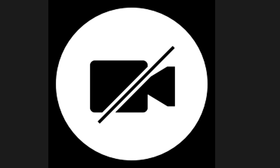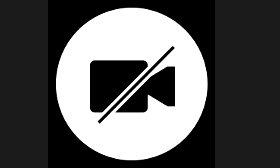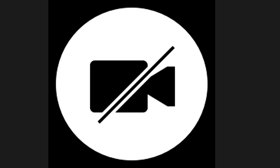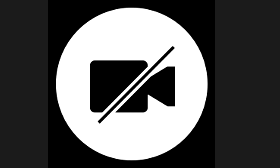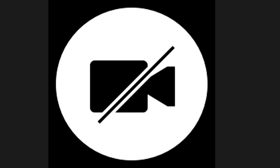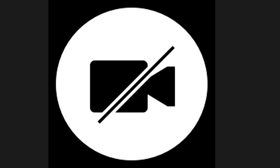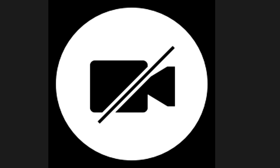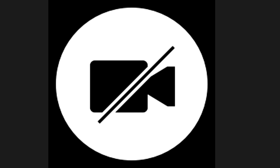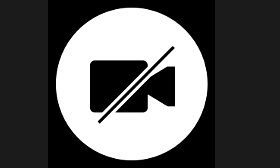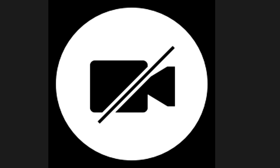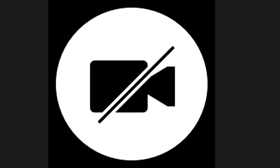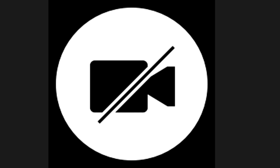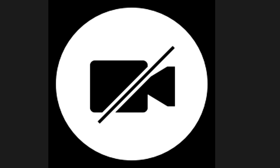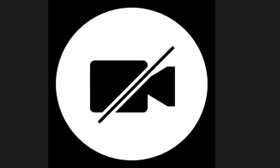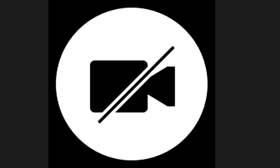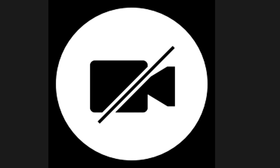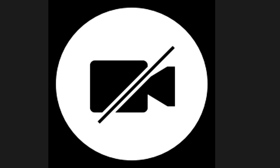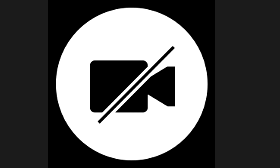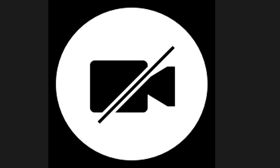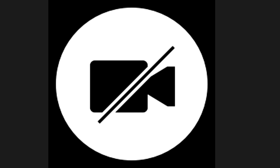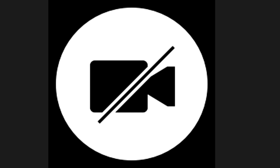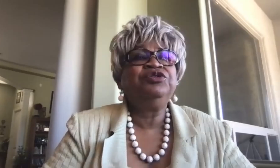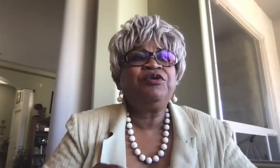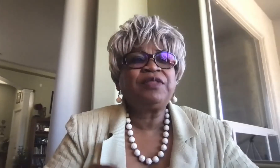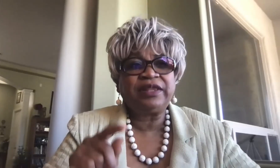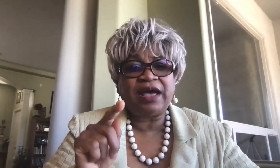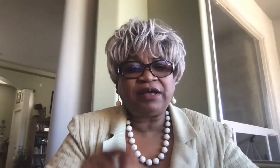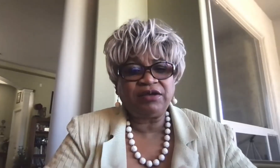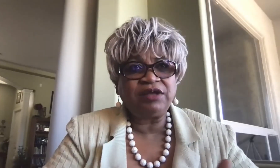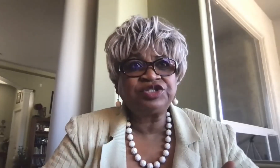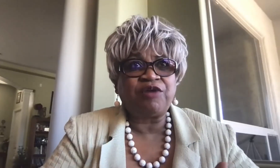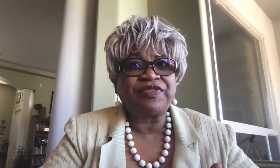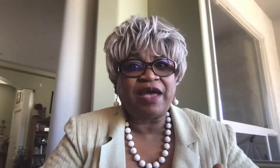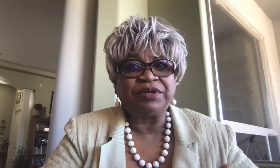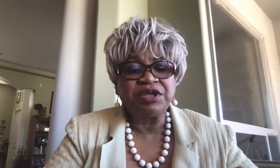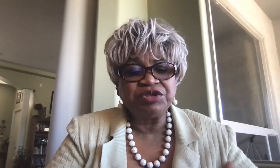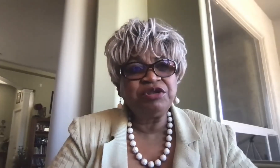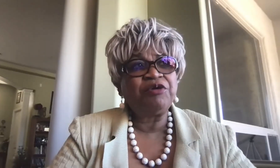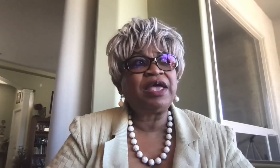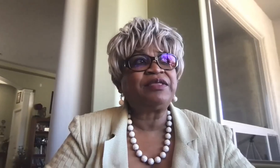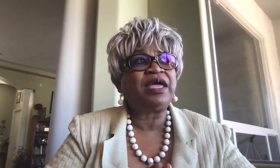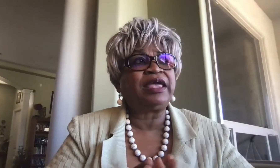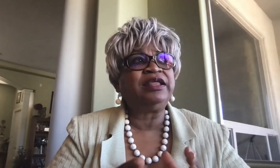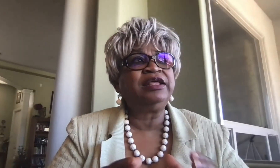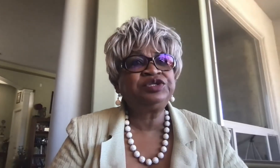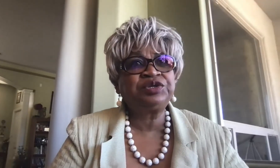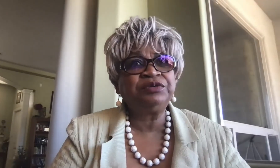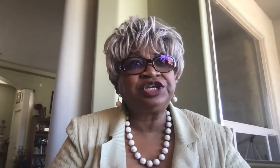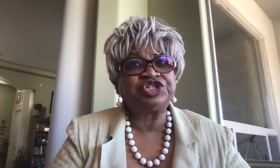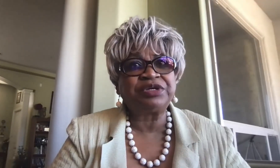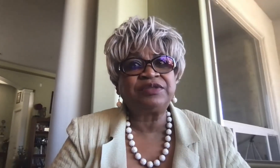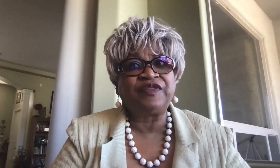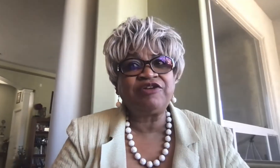disabled get resources? You know, I'll start with that one. You know, in the